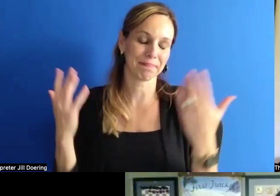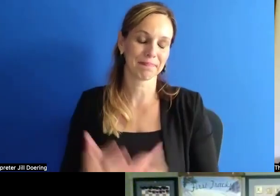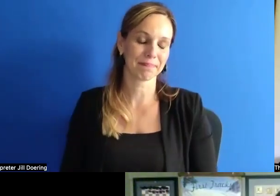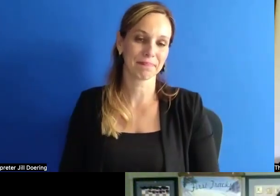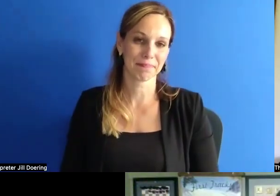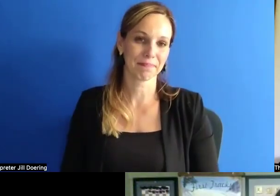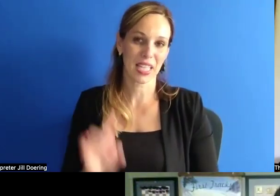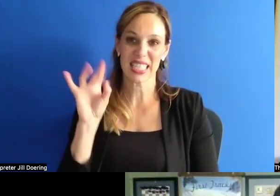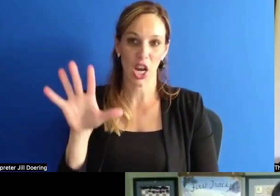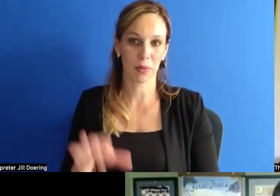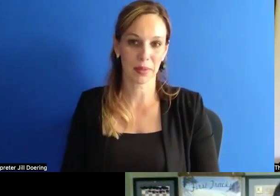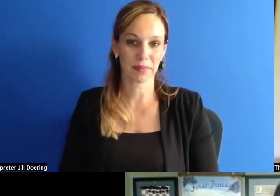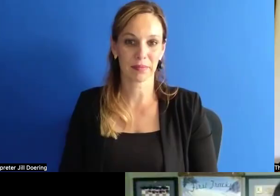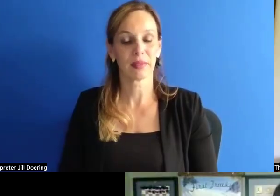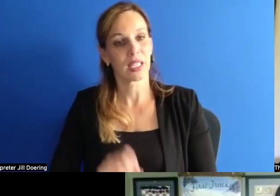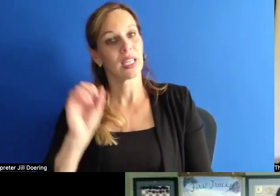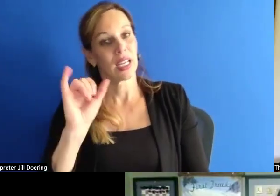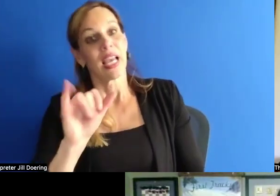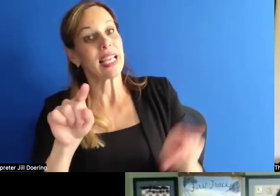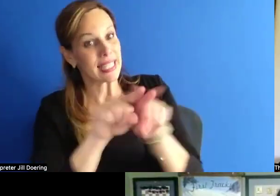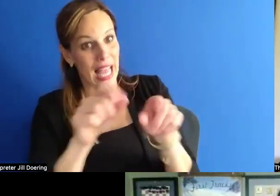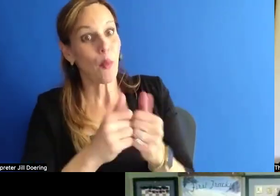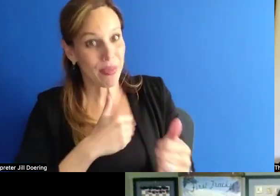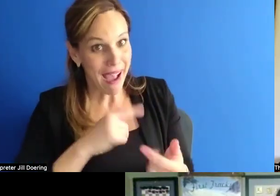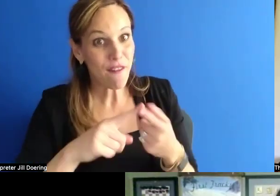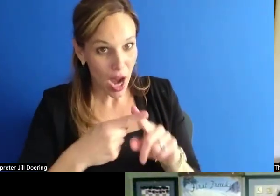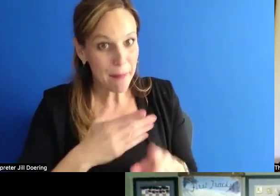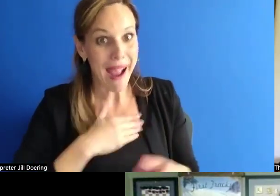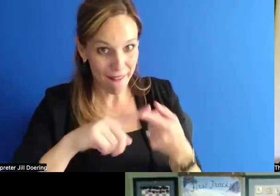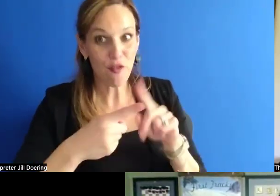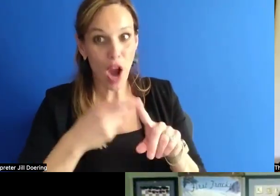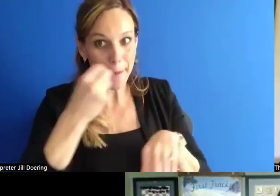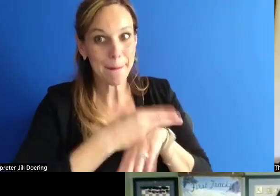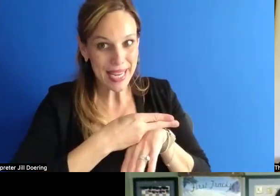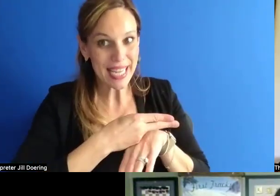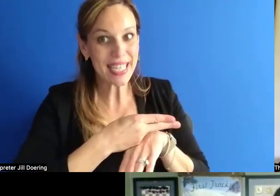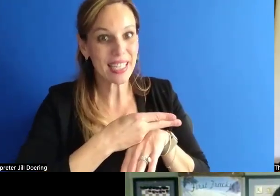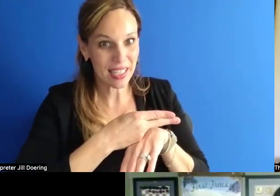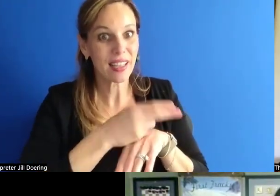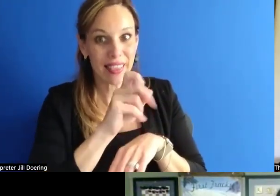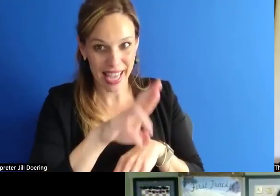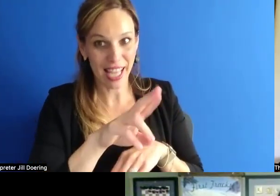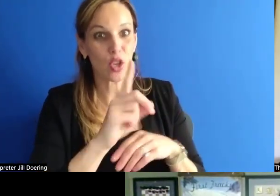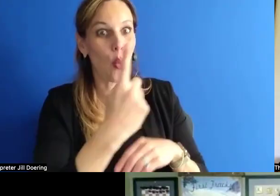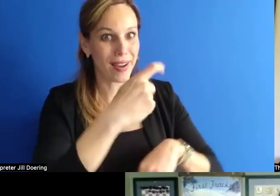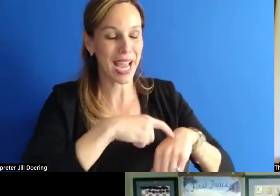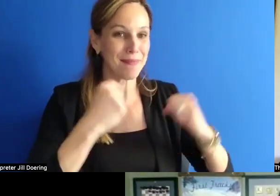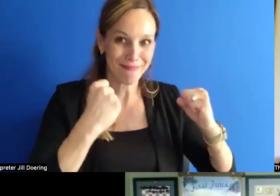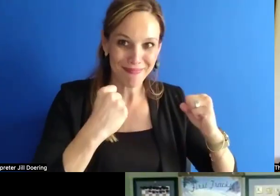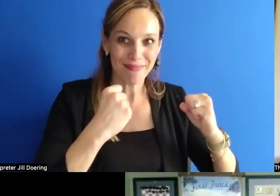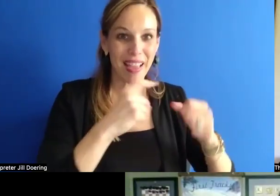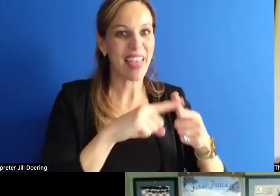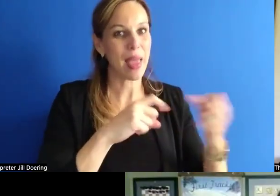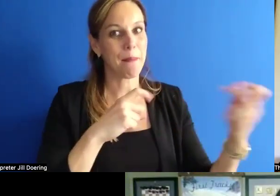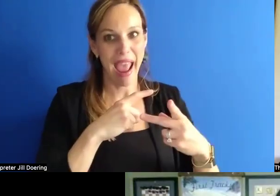it's That, terrible. that was the same with my friend. She beat it once and then it came back. And I think that was a huge message for